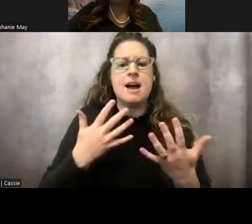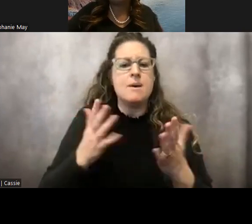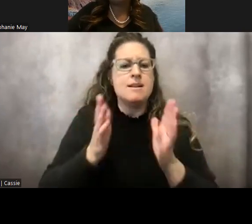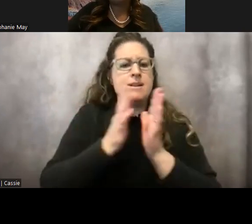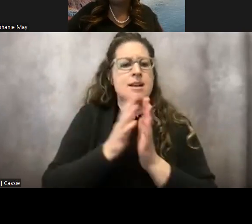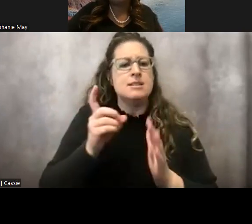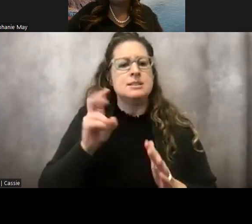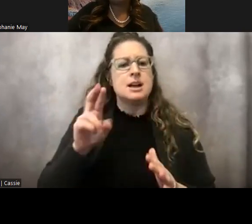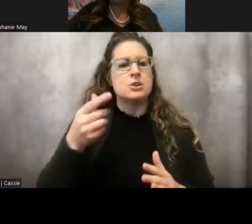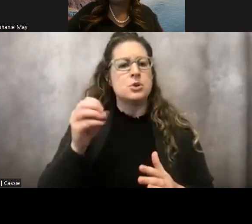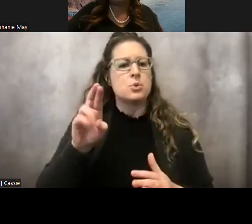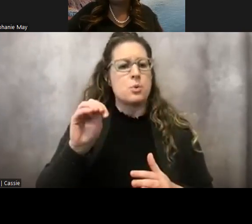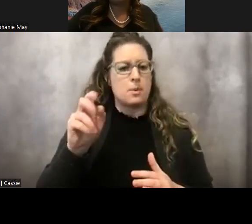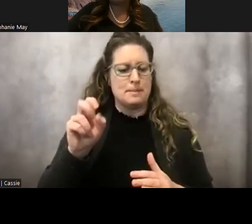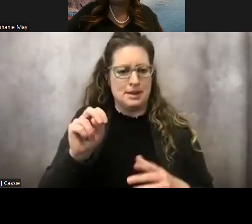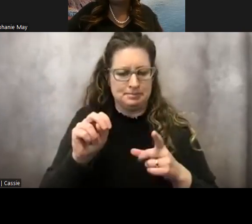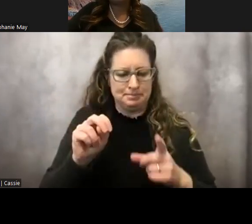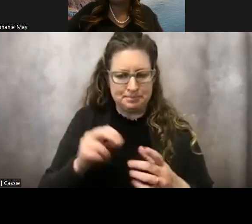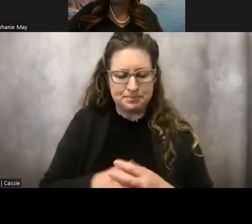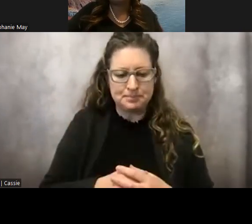Gorman, how do you